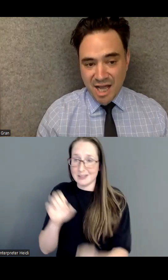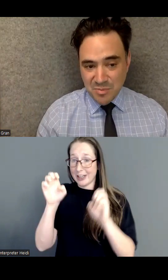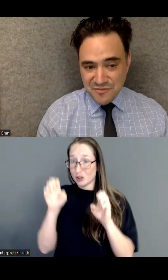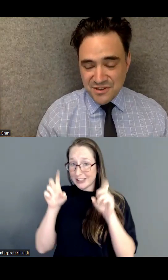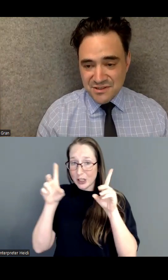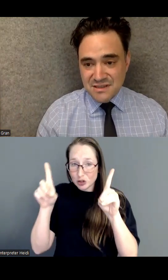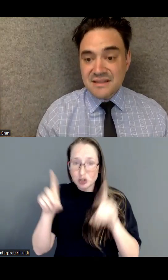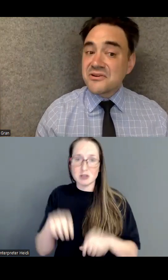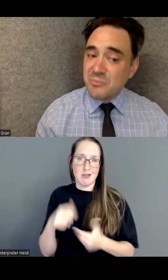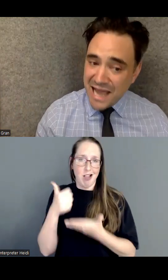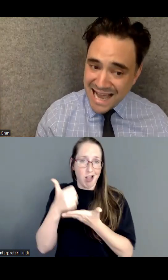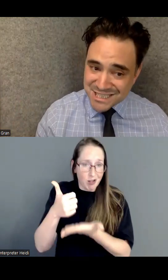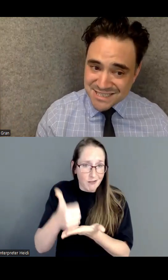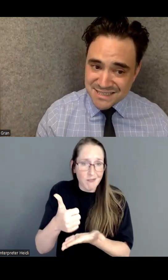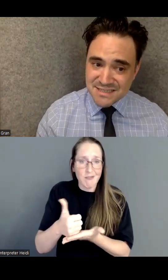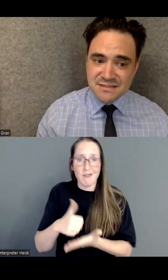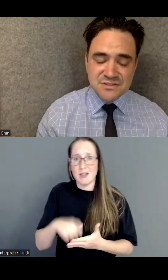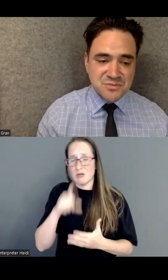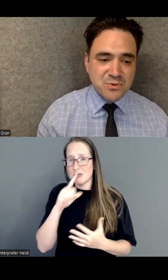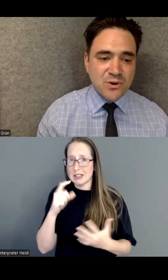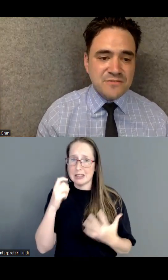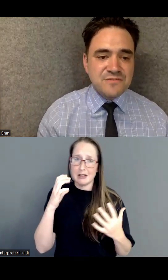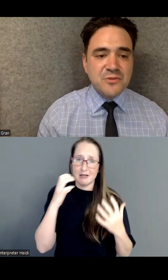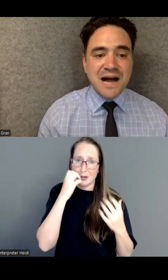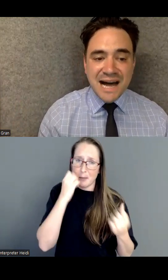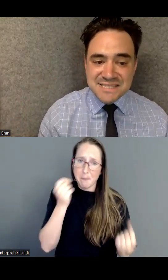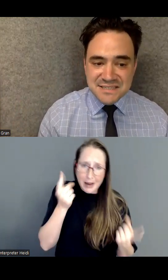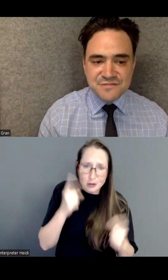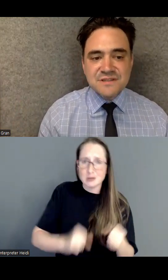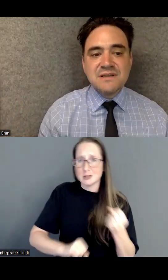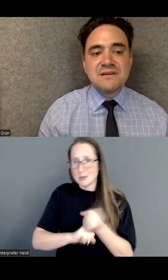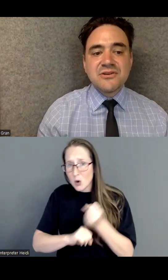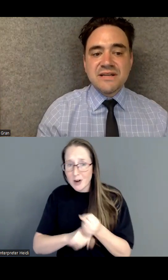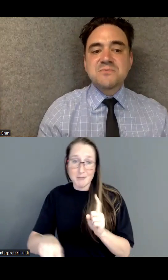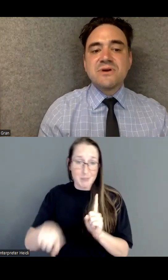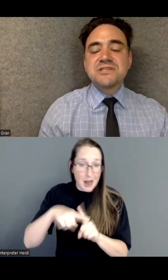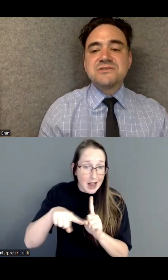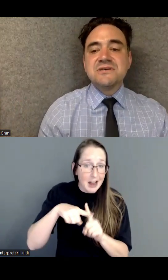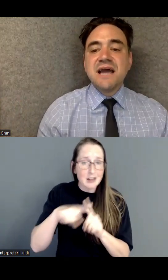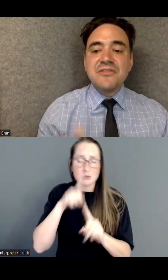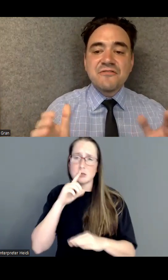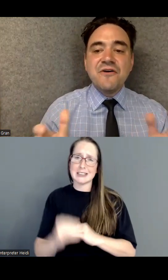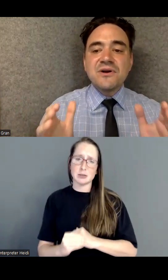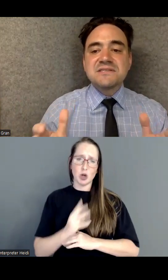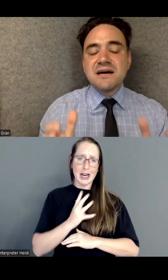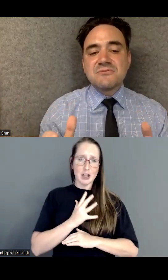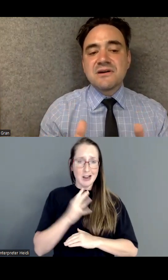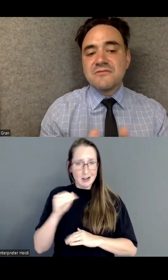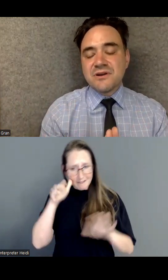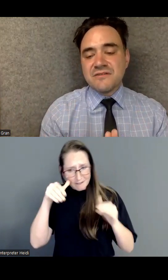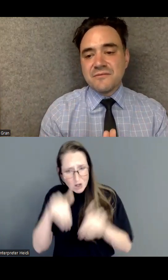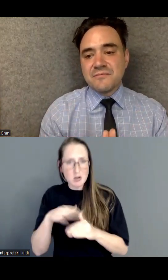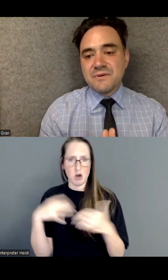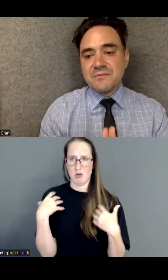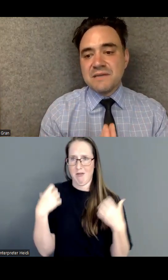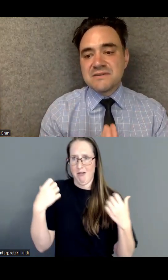that they're helpful, that they're compassionate, they're supportive, they're positive, they're inspirational, and they're focused on